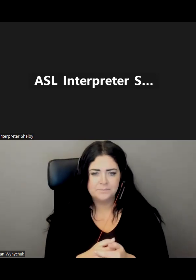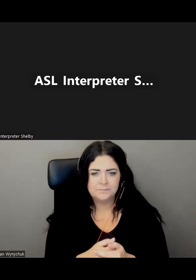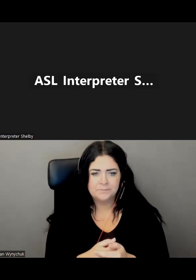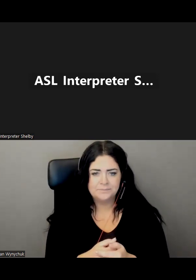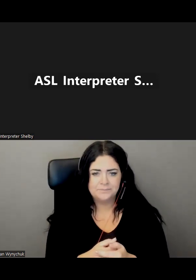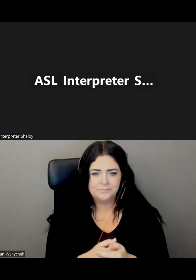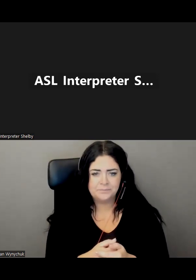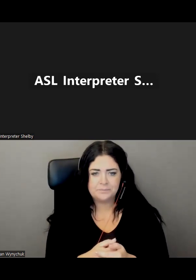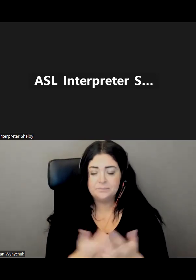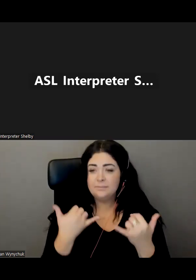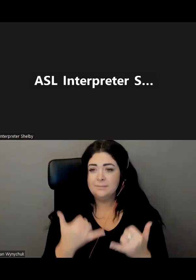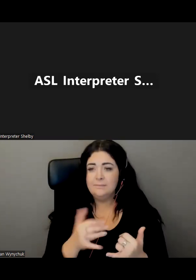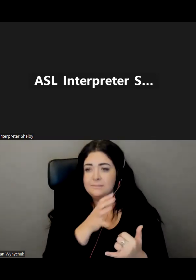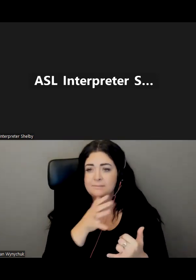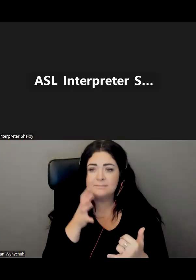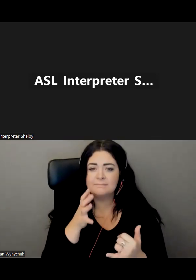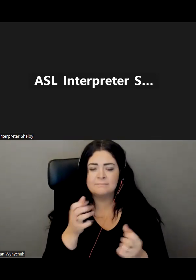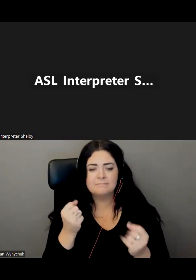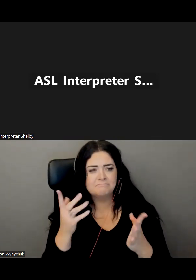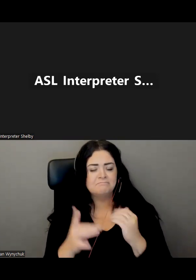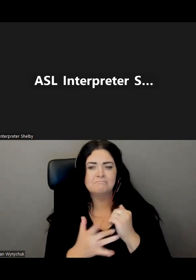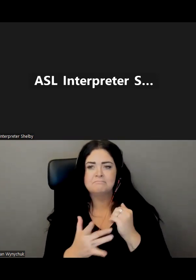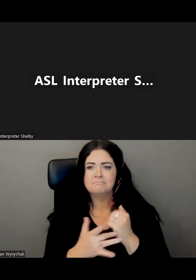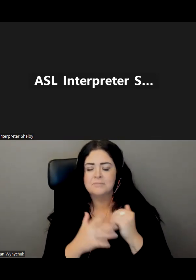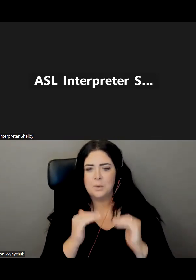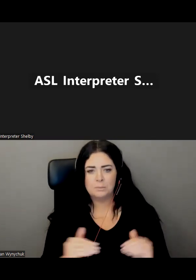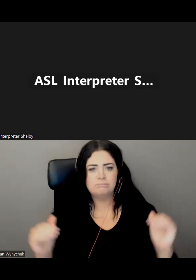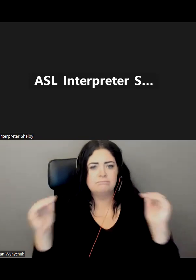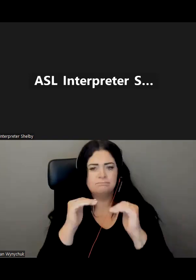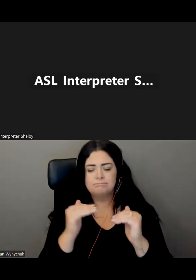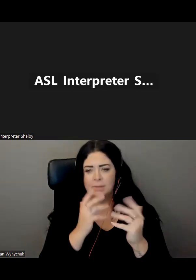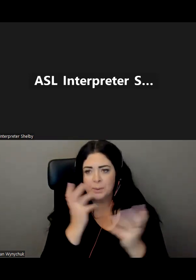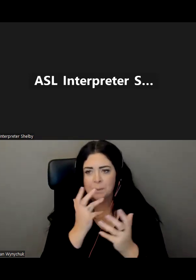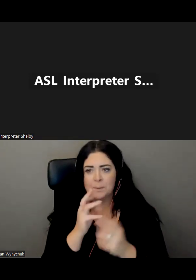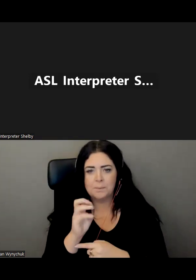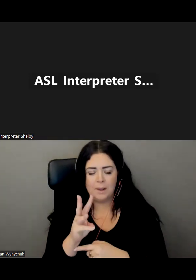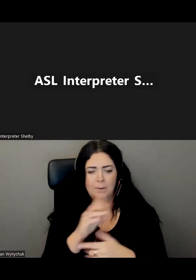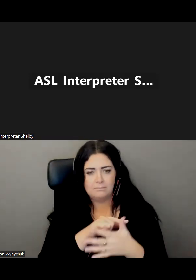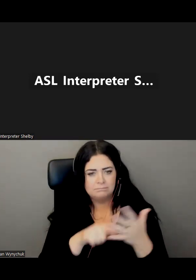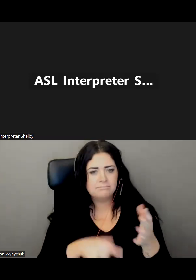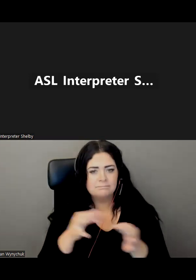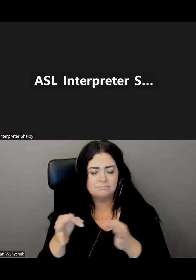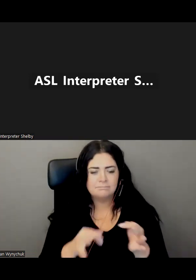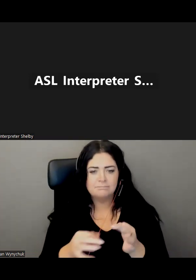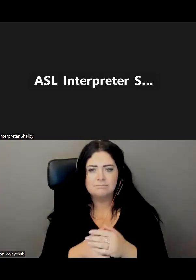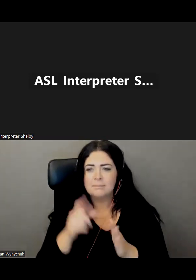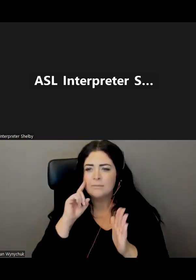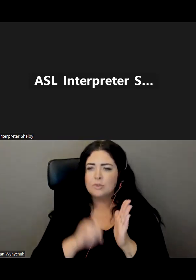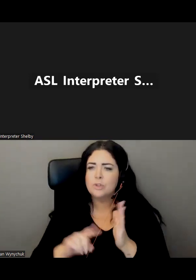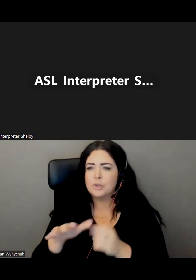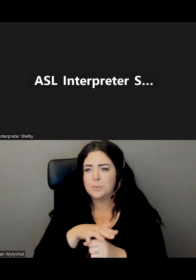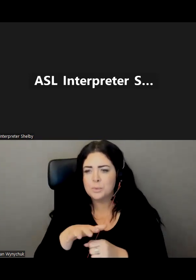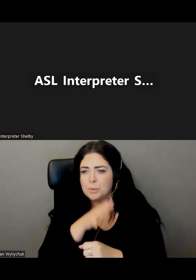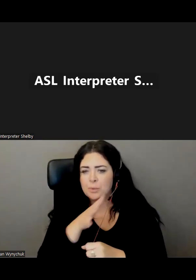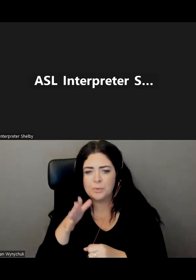So farming nowadays actually has a lot of technological advances that I'll go over as well. If you go to your local farm near you,